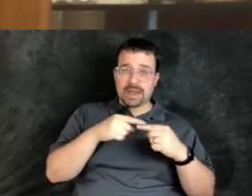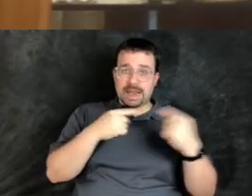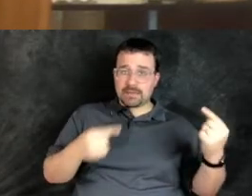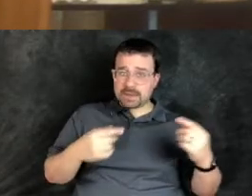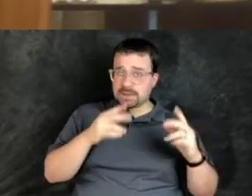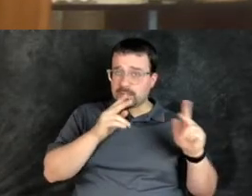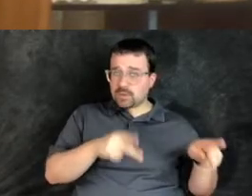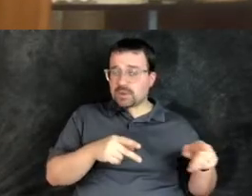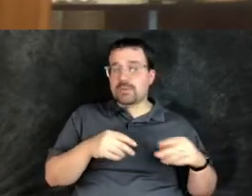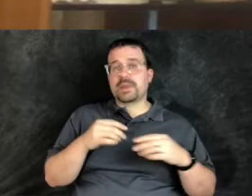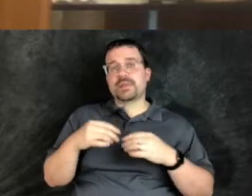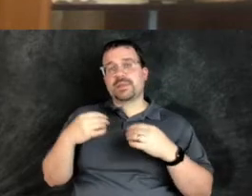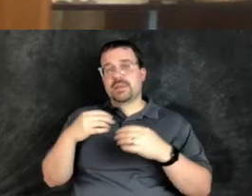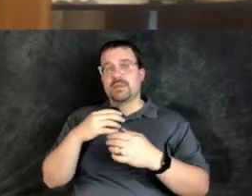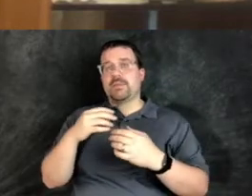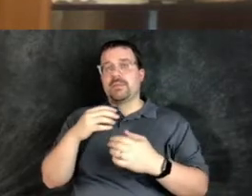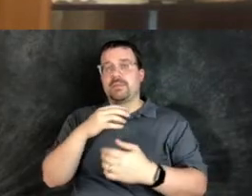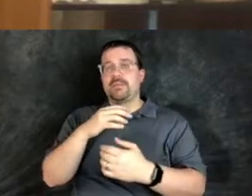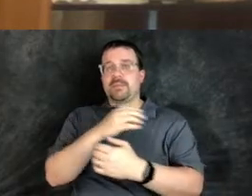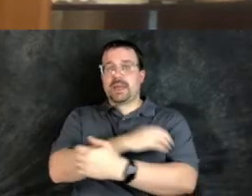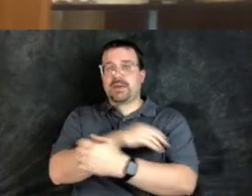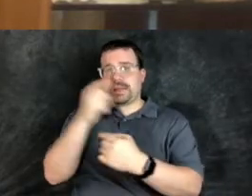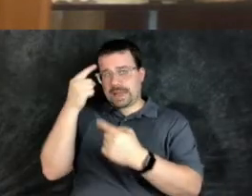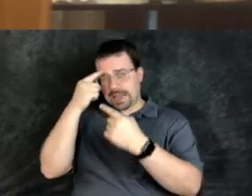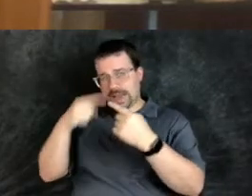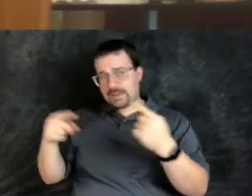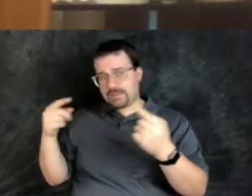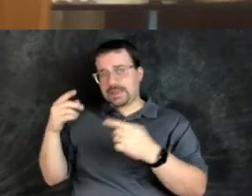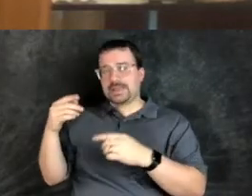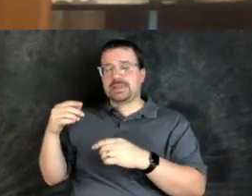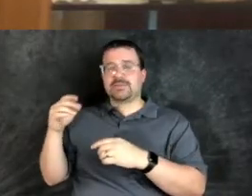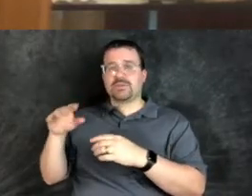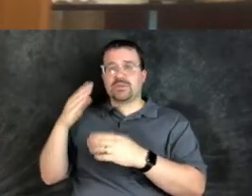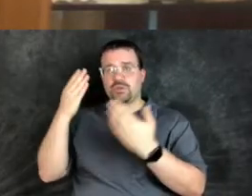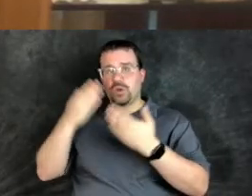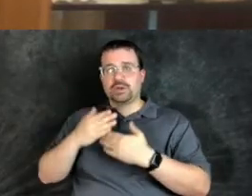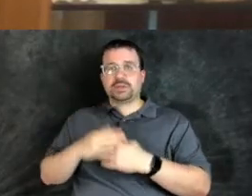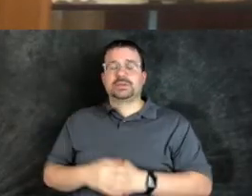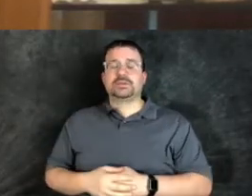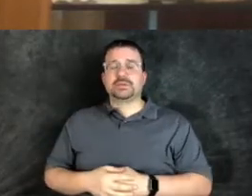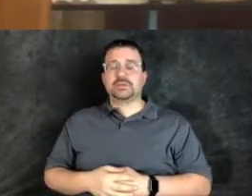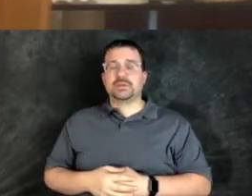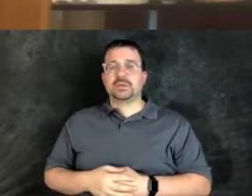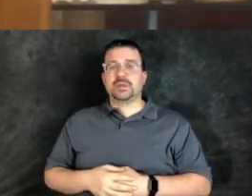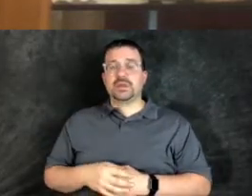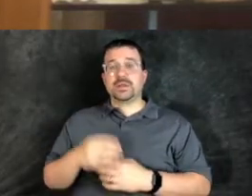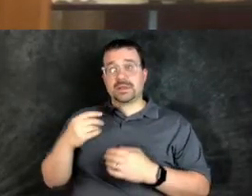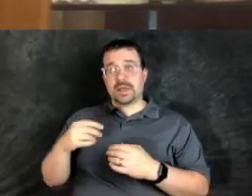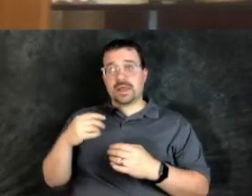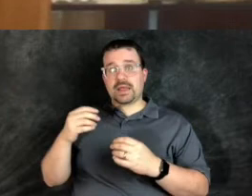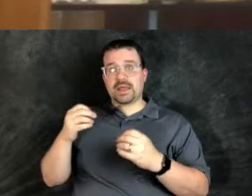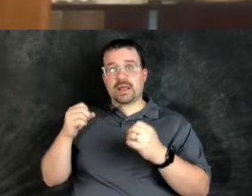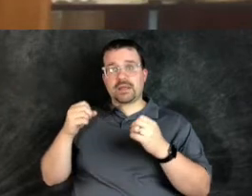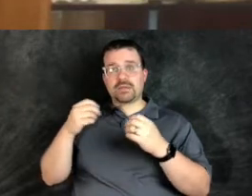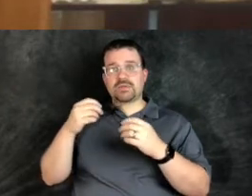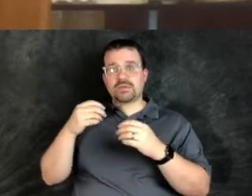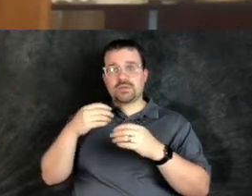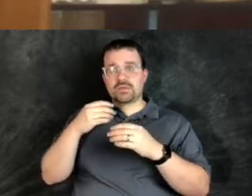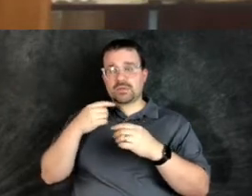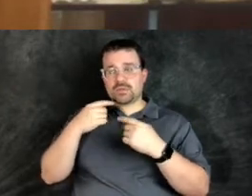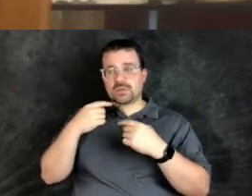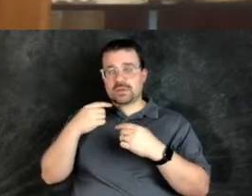of this present darkness. And then the author charges us to put on the whole armor of